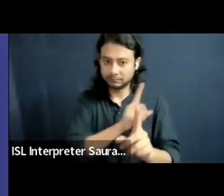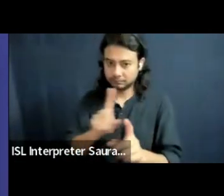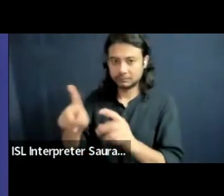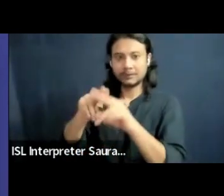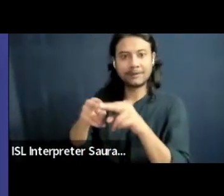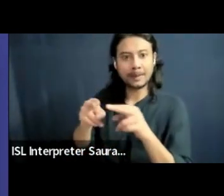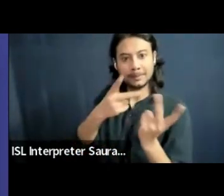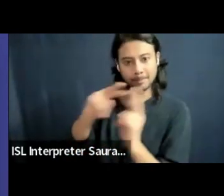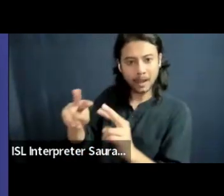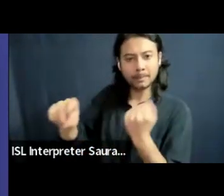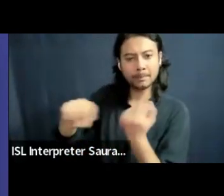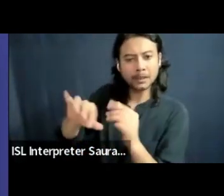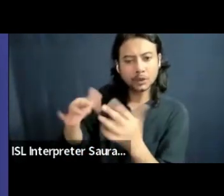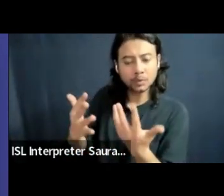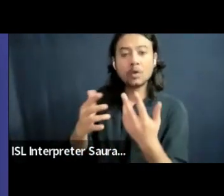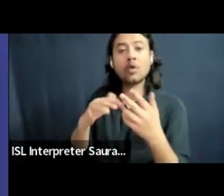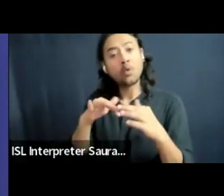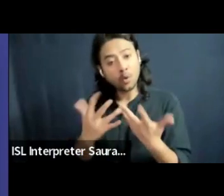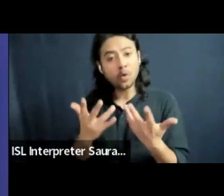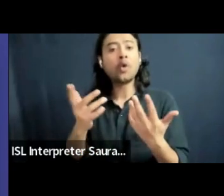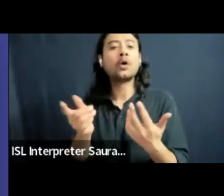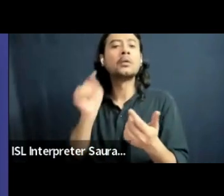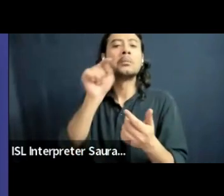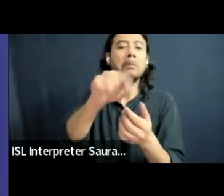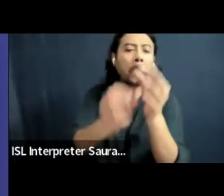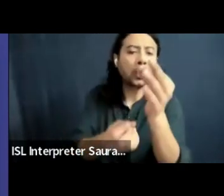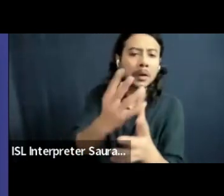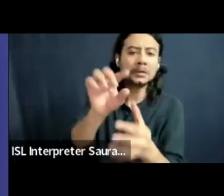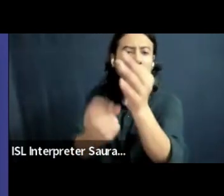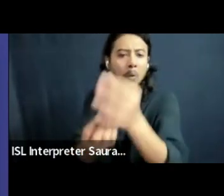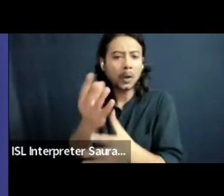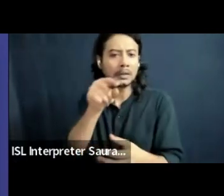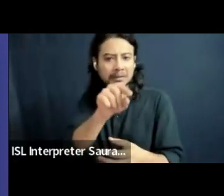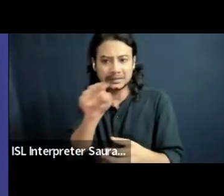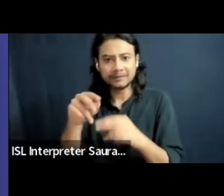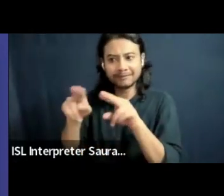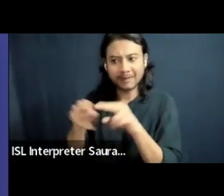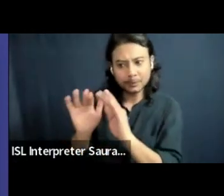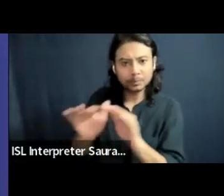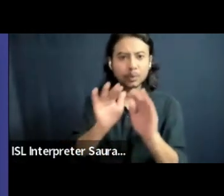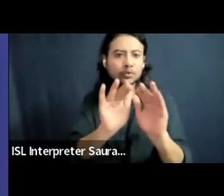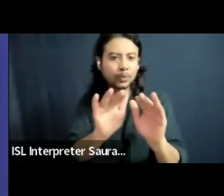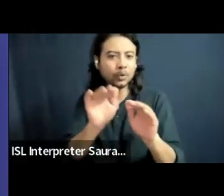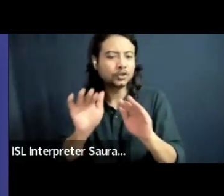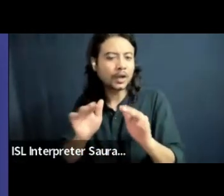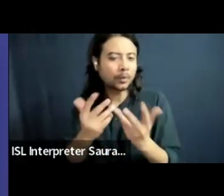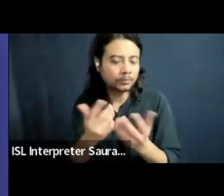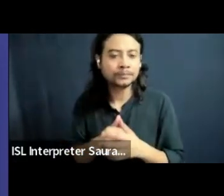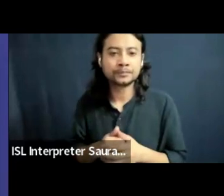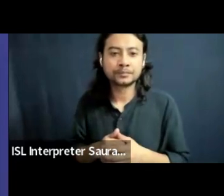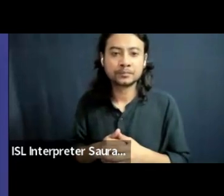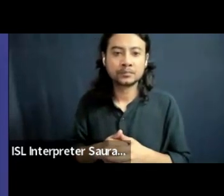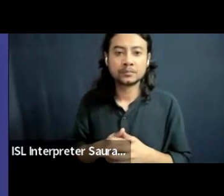services. Children with disabilities are first and foremost children. All the provisions in the United